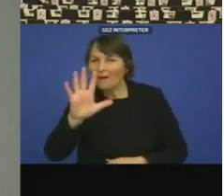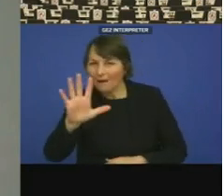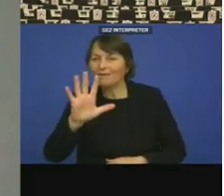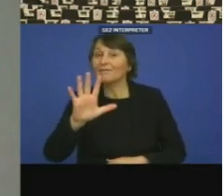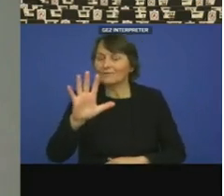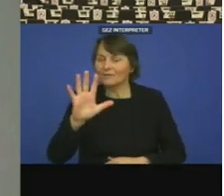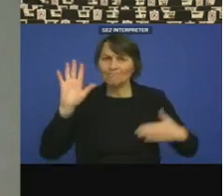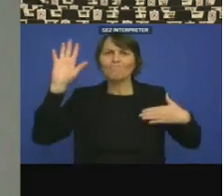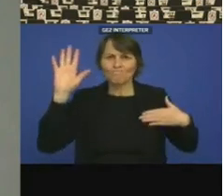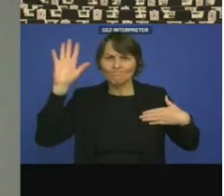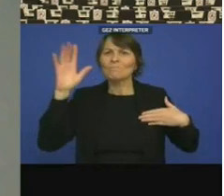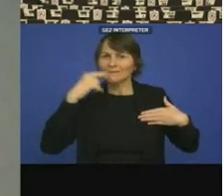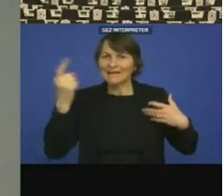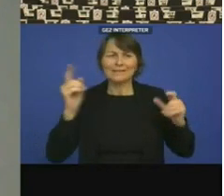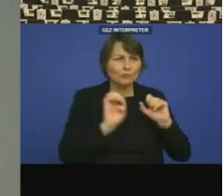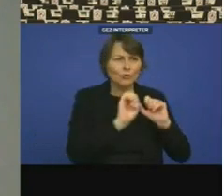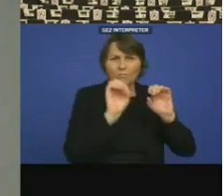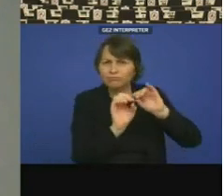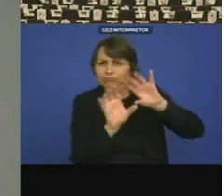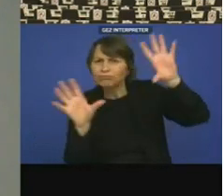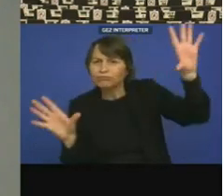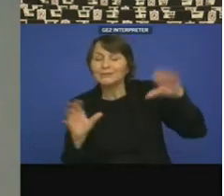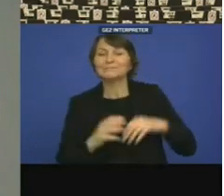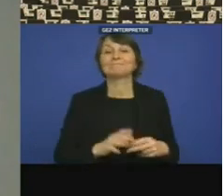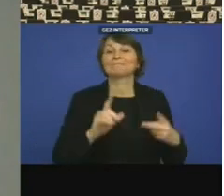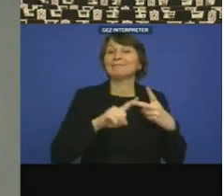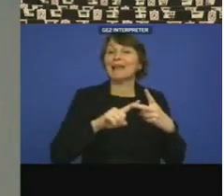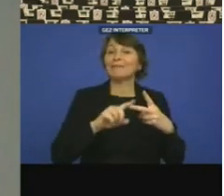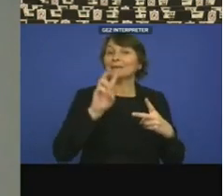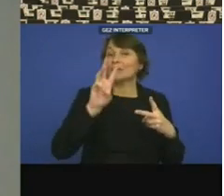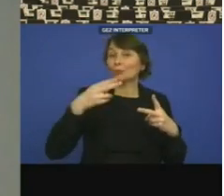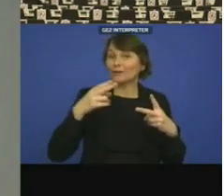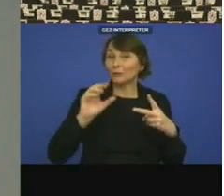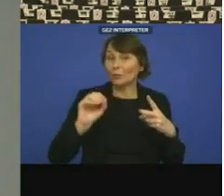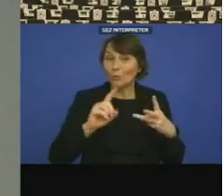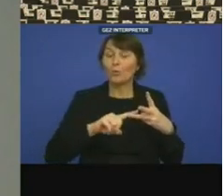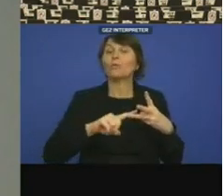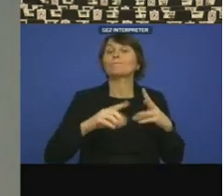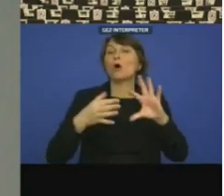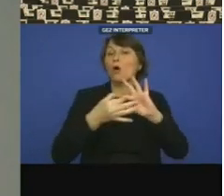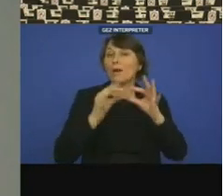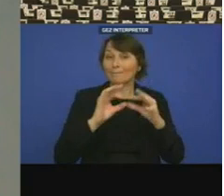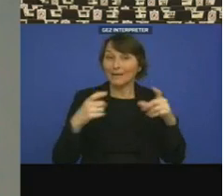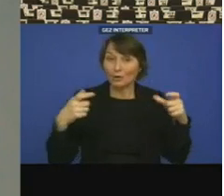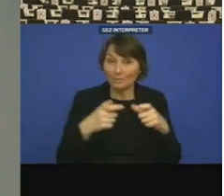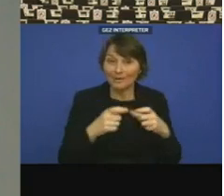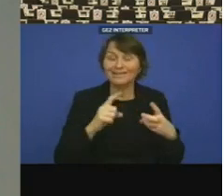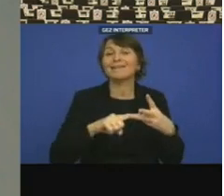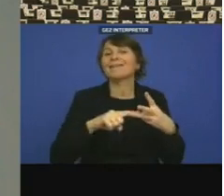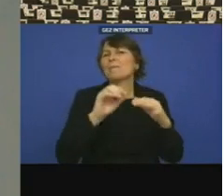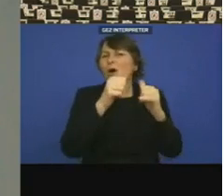Health Organization, the International Olympic Committee, and the European Olympic Committees, WADA, FIFA,